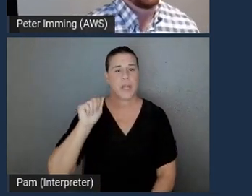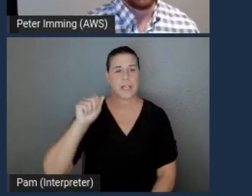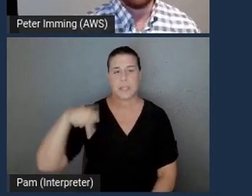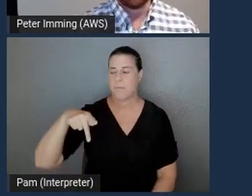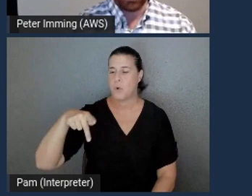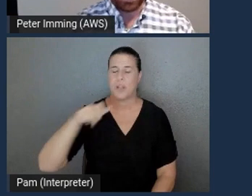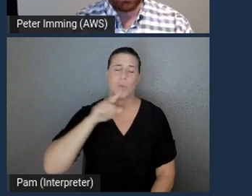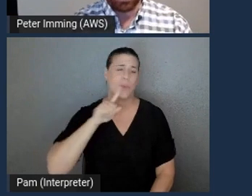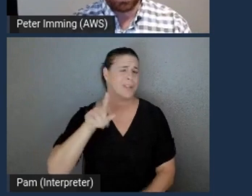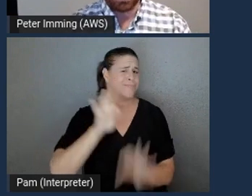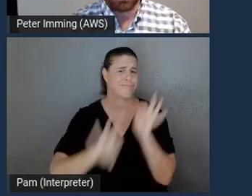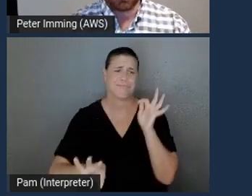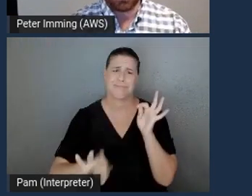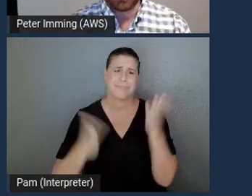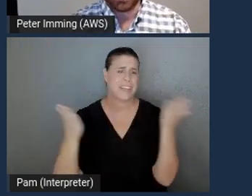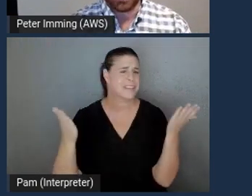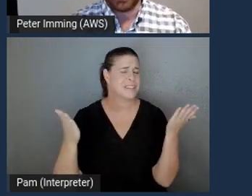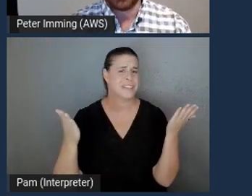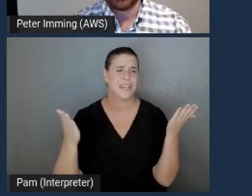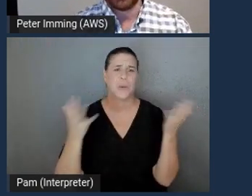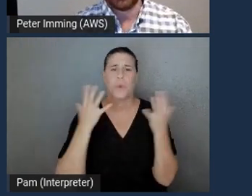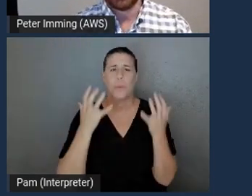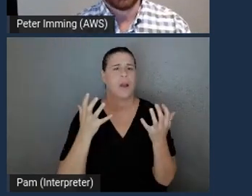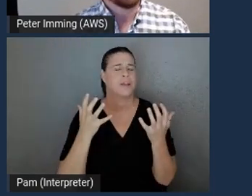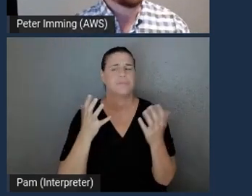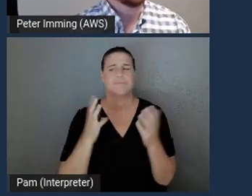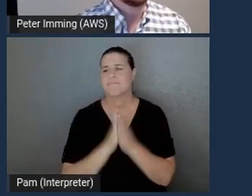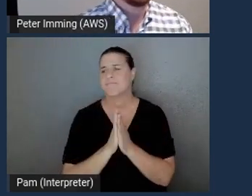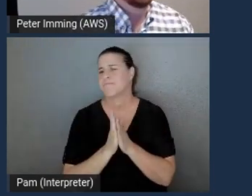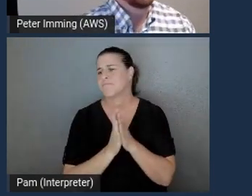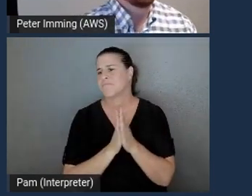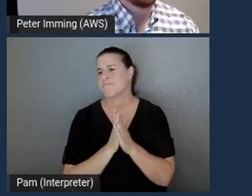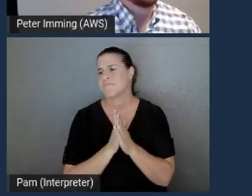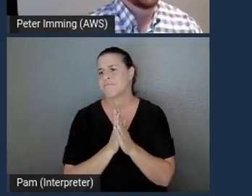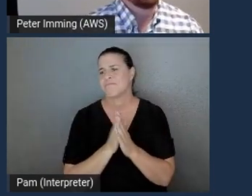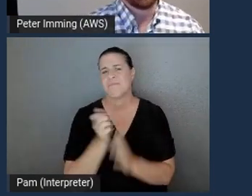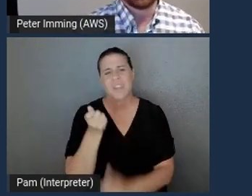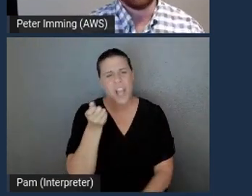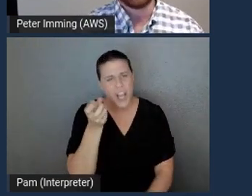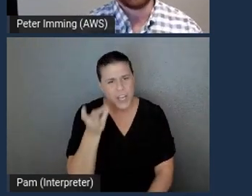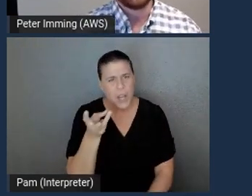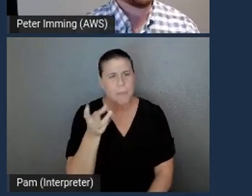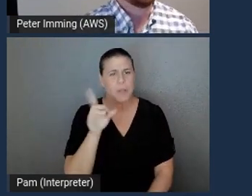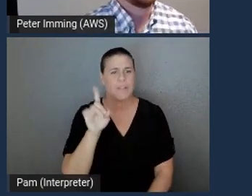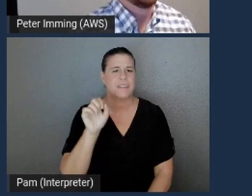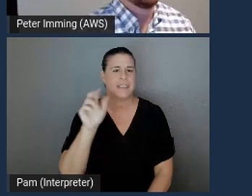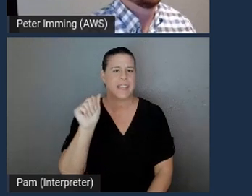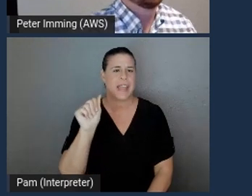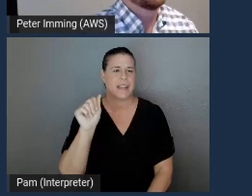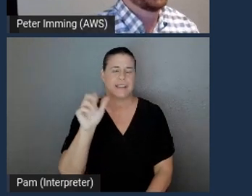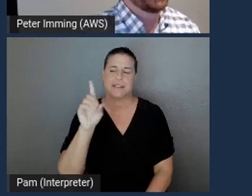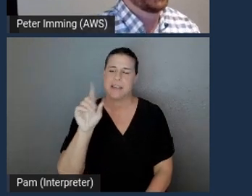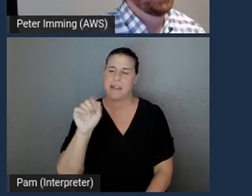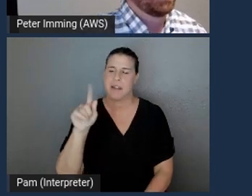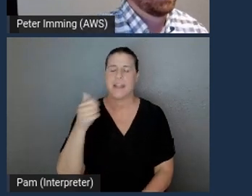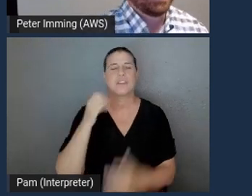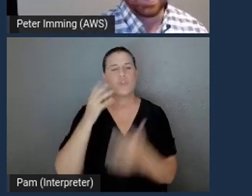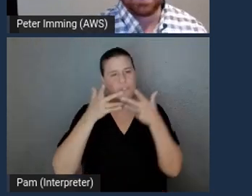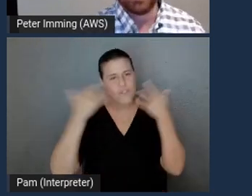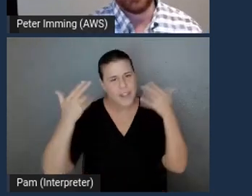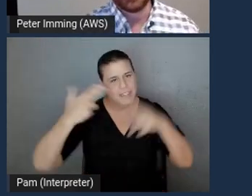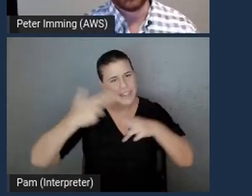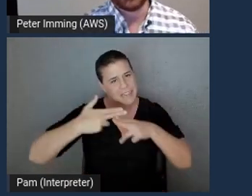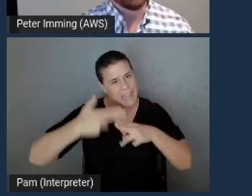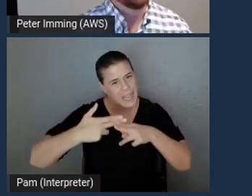lot to it. Really, we're looking at just a couple of data points here. So we need to give it a friendly name.